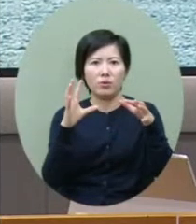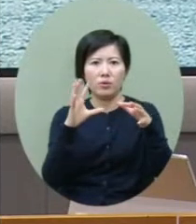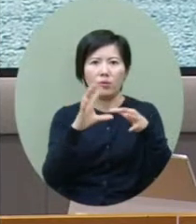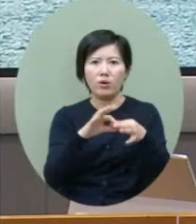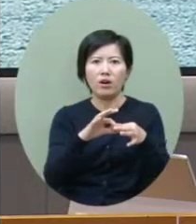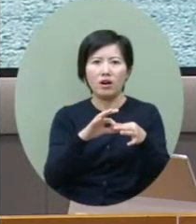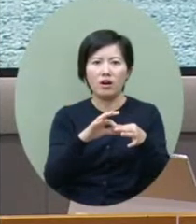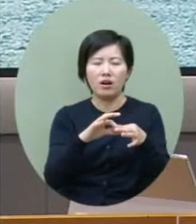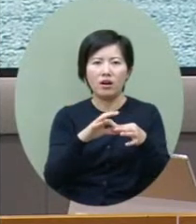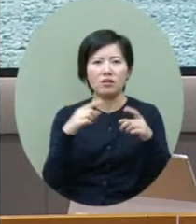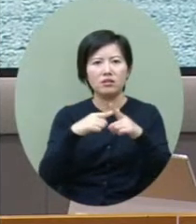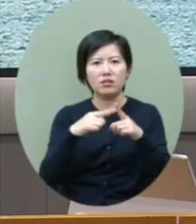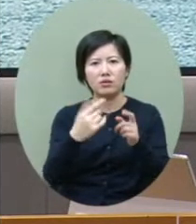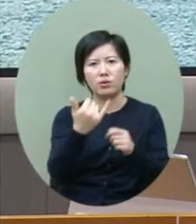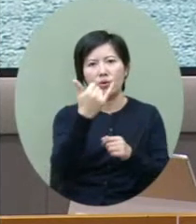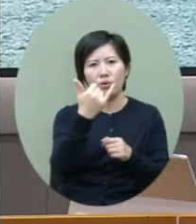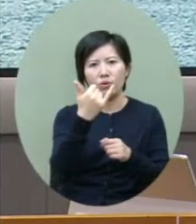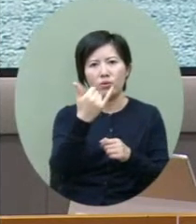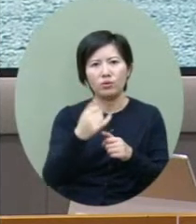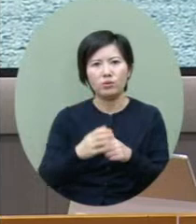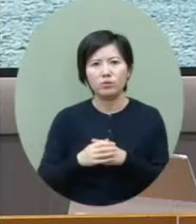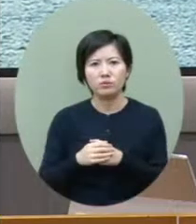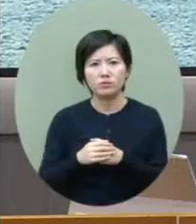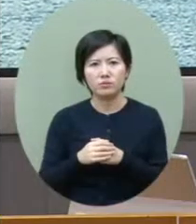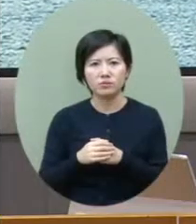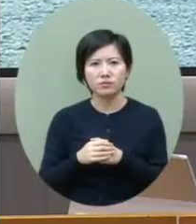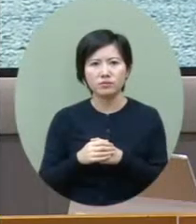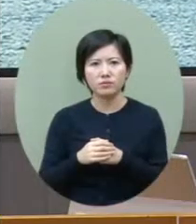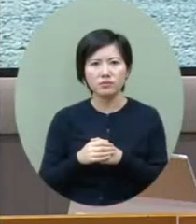of 6 people.